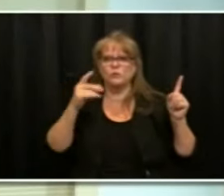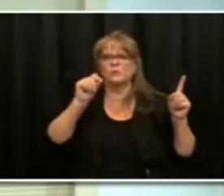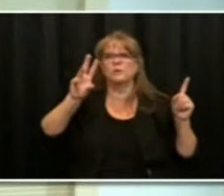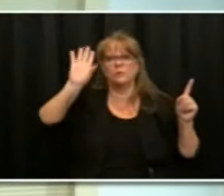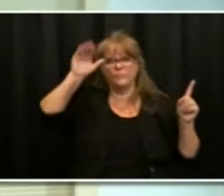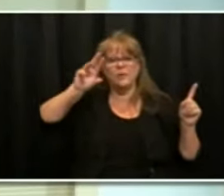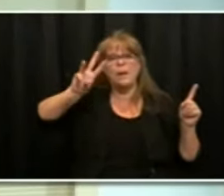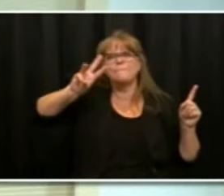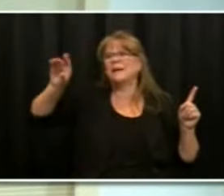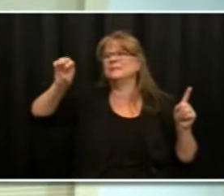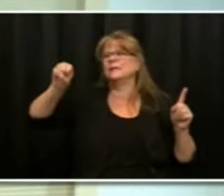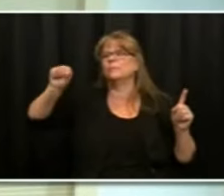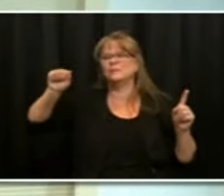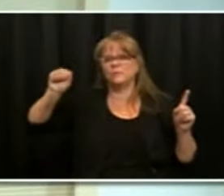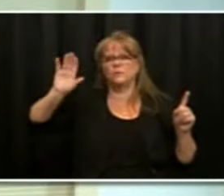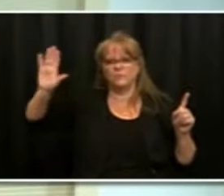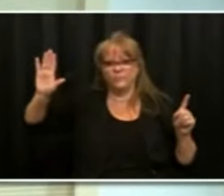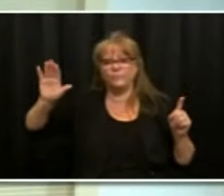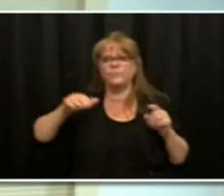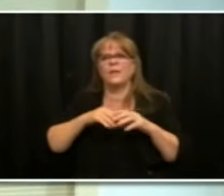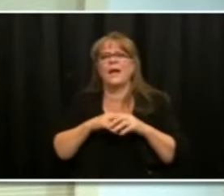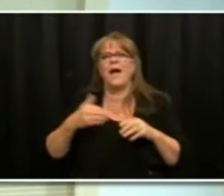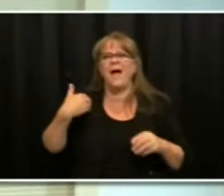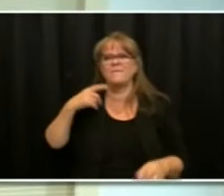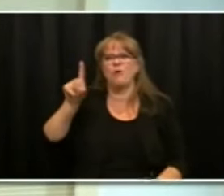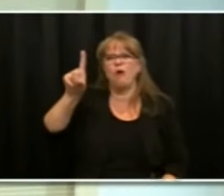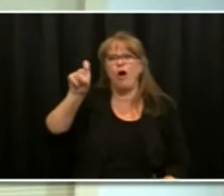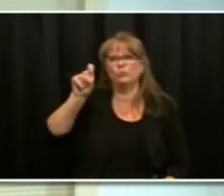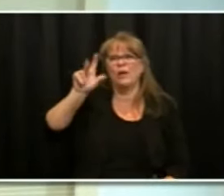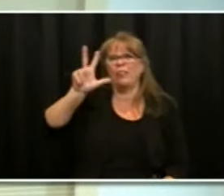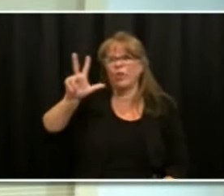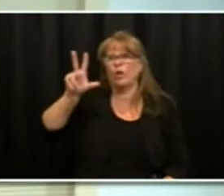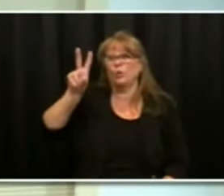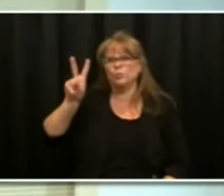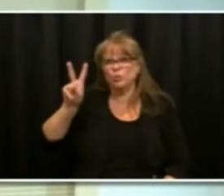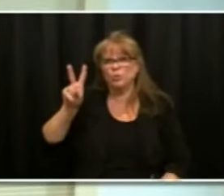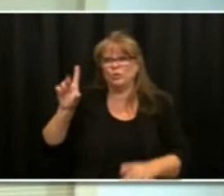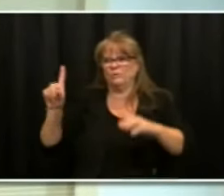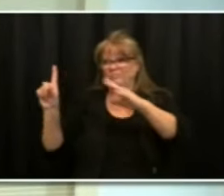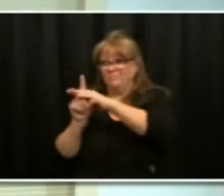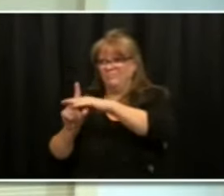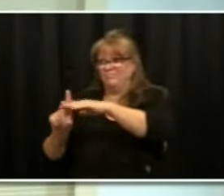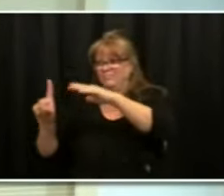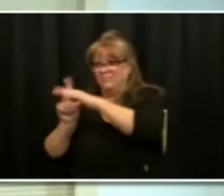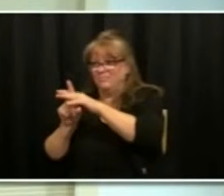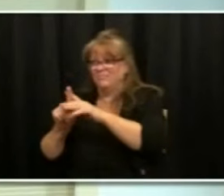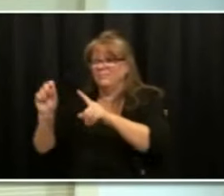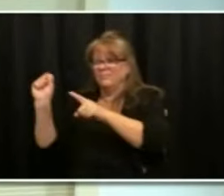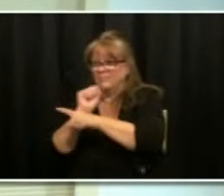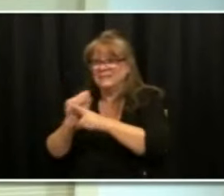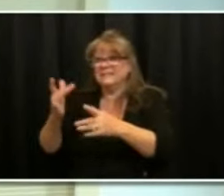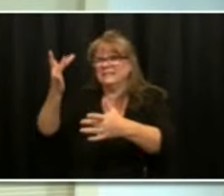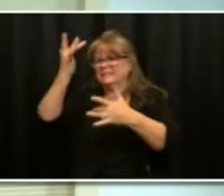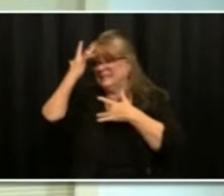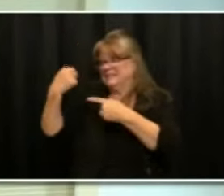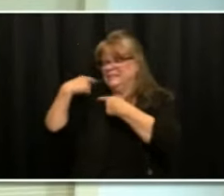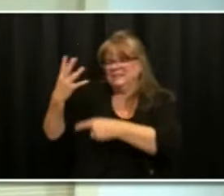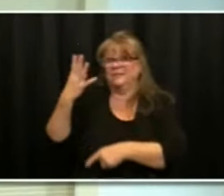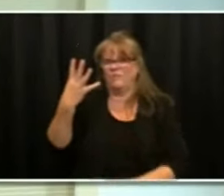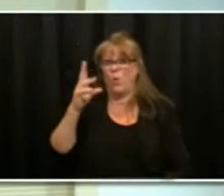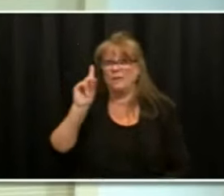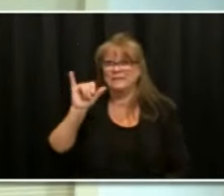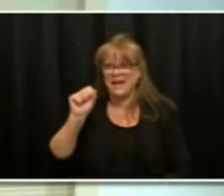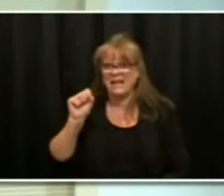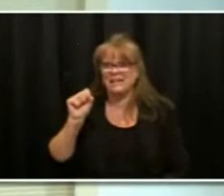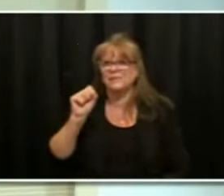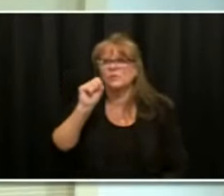had 132 new cases in the last 4 days alone. And our health department director here says that much of